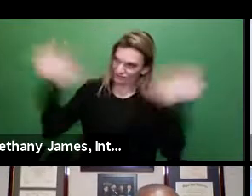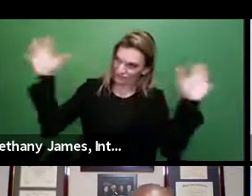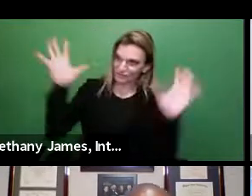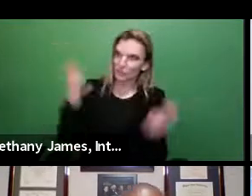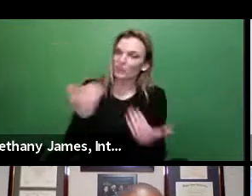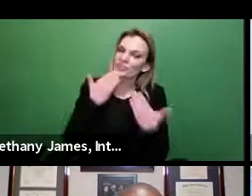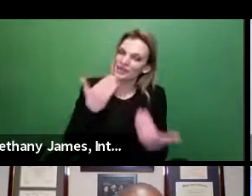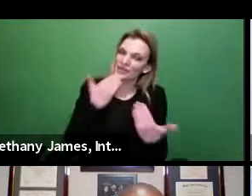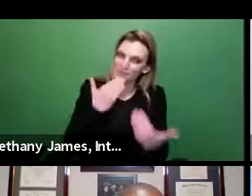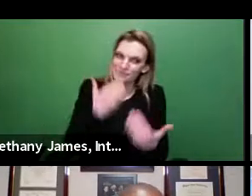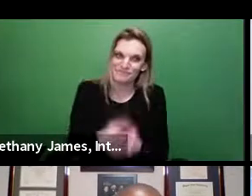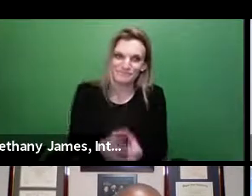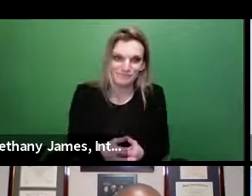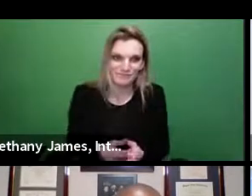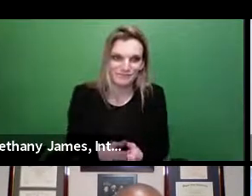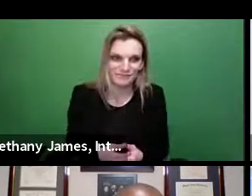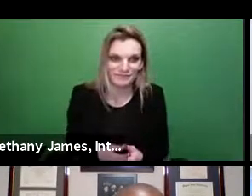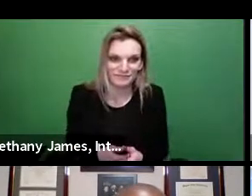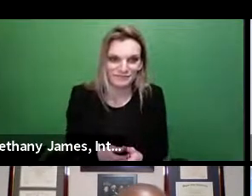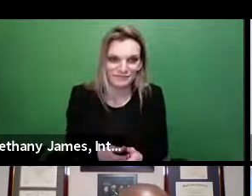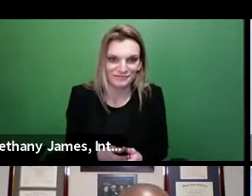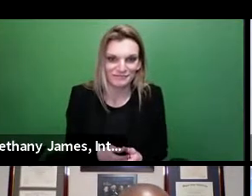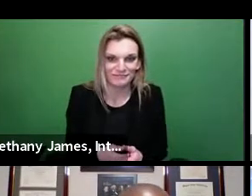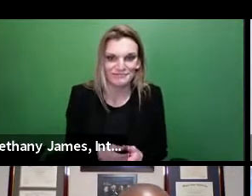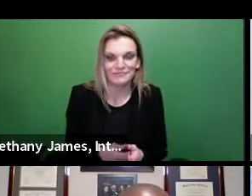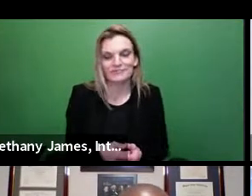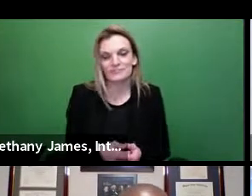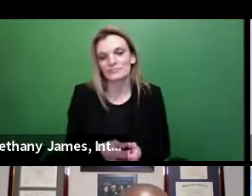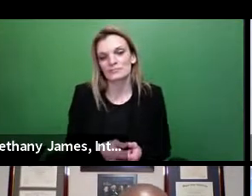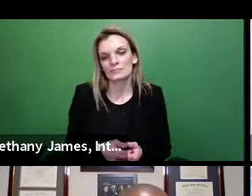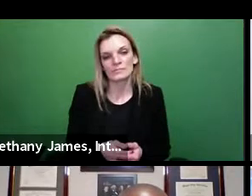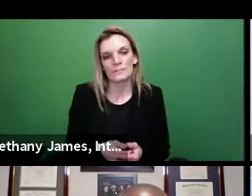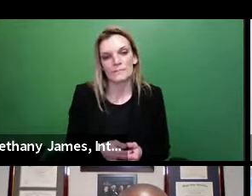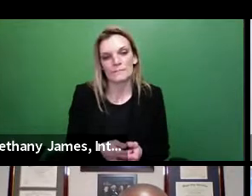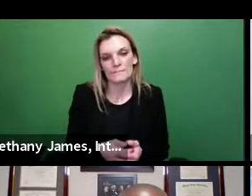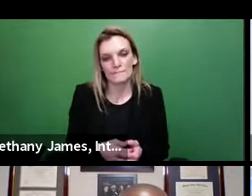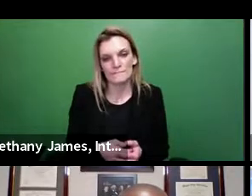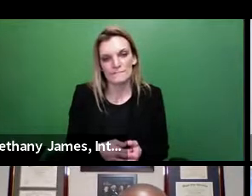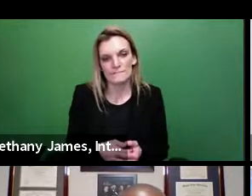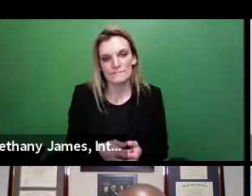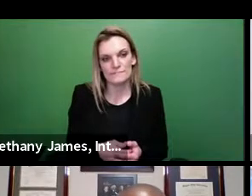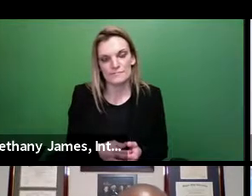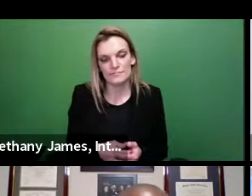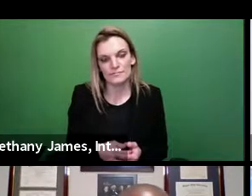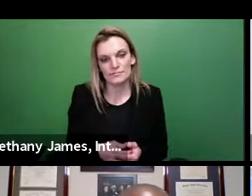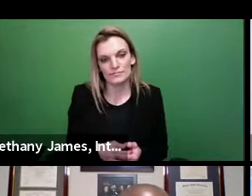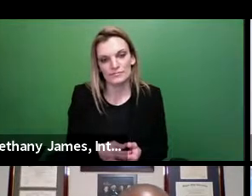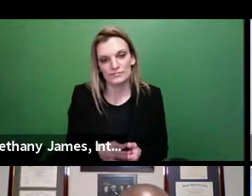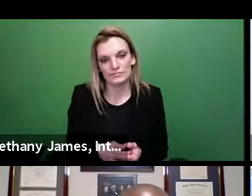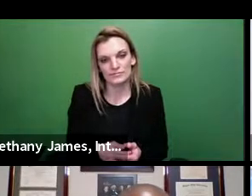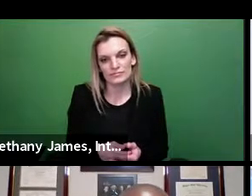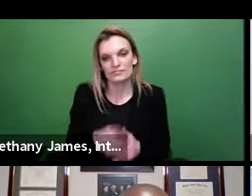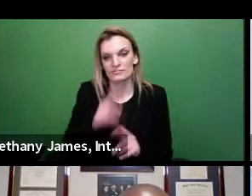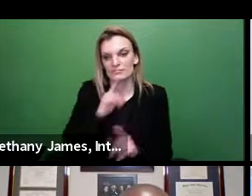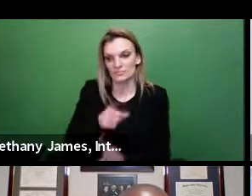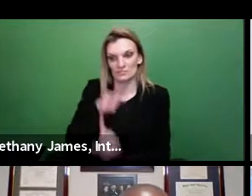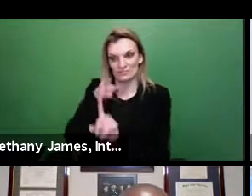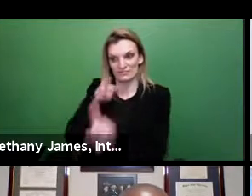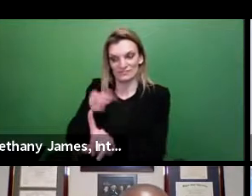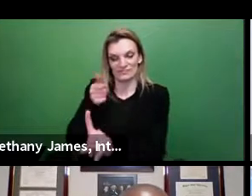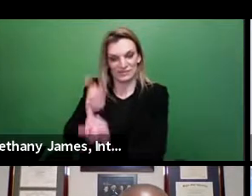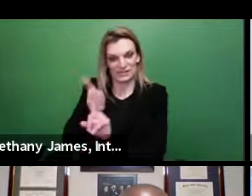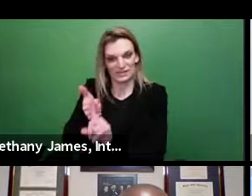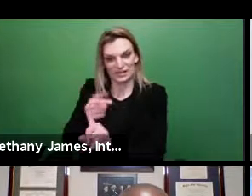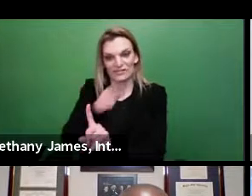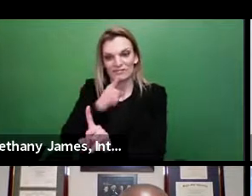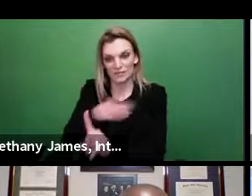him. I think that he made a very reasonable and valuable contribution to the commission, and we're